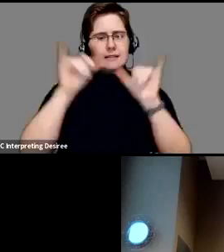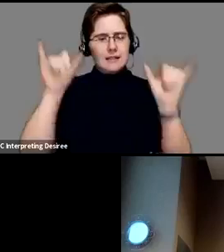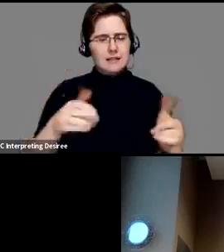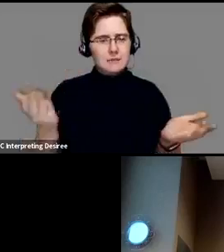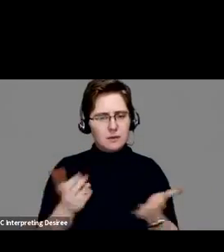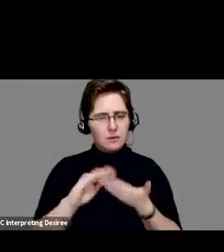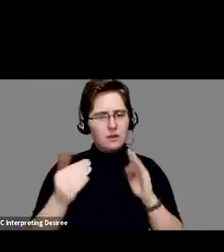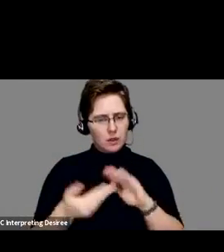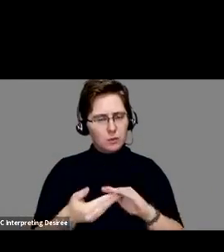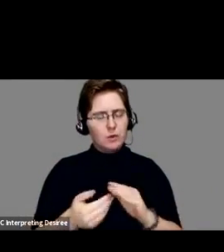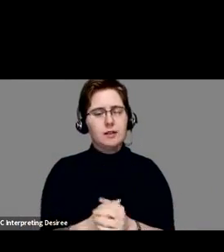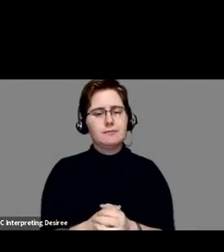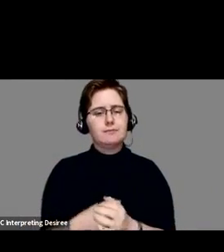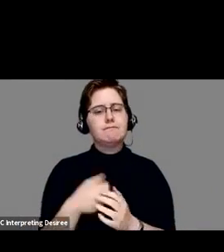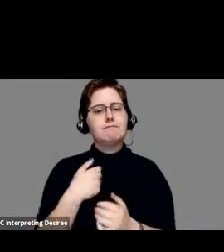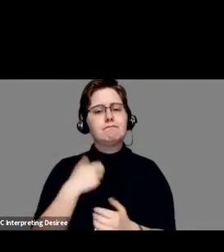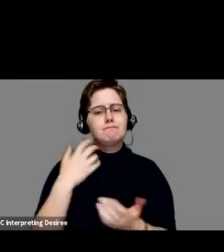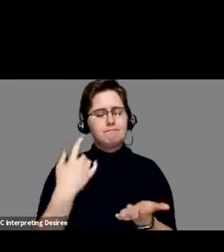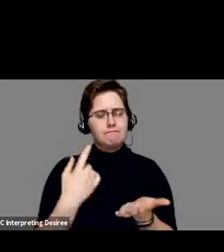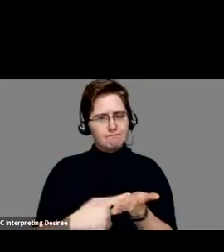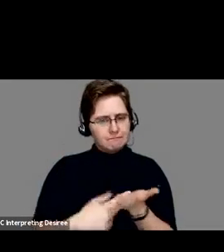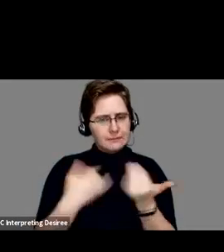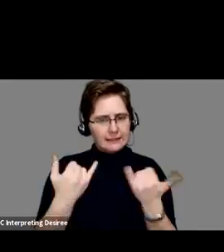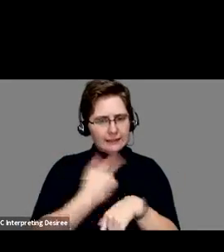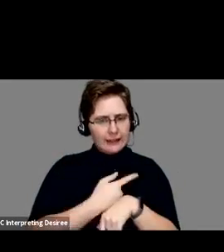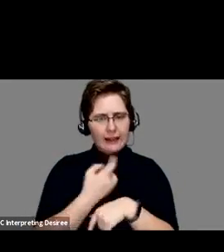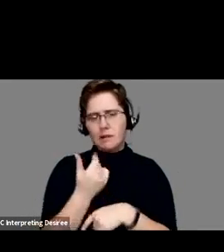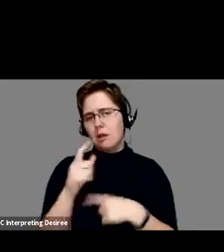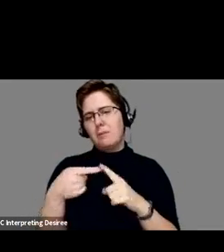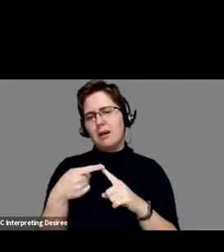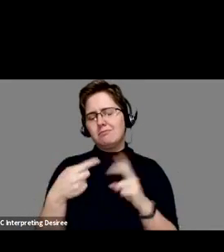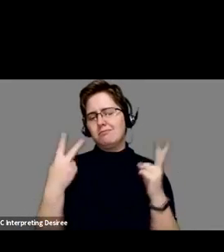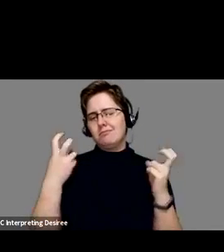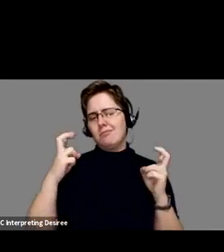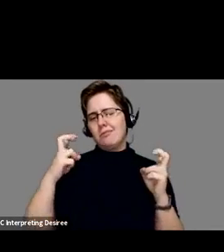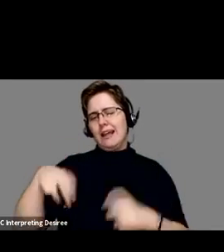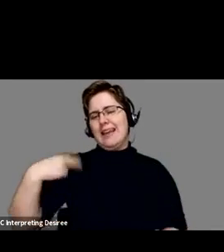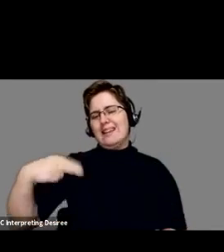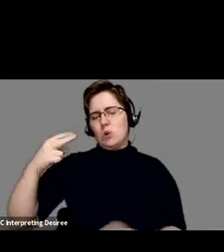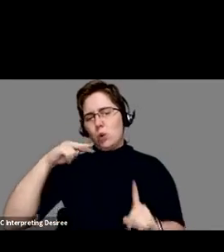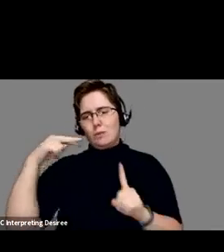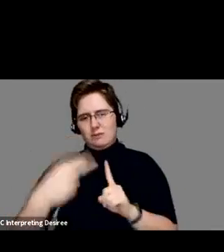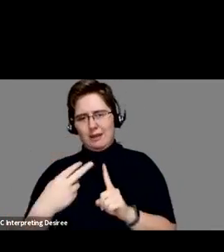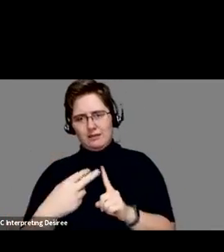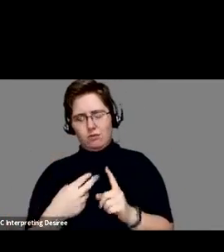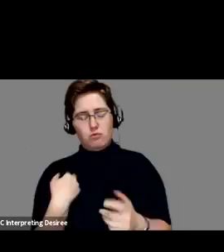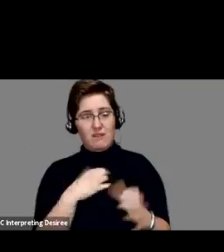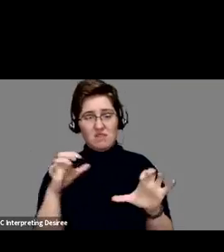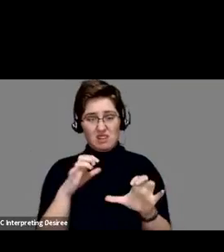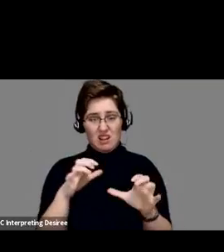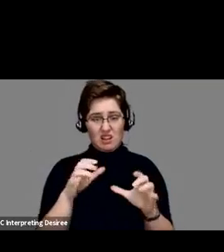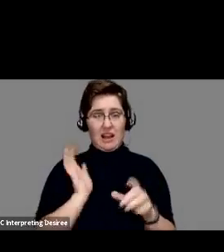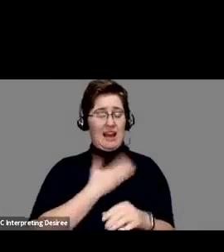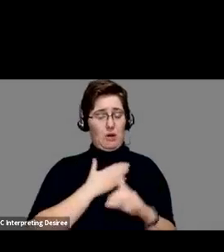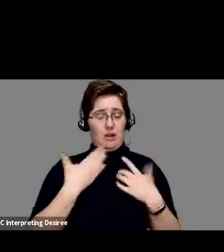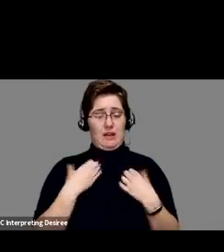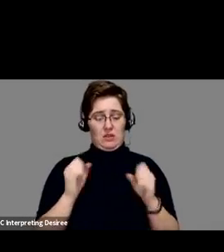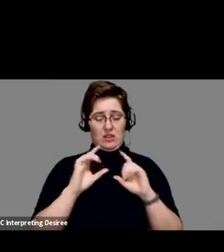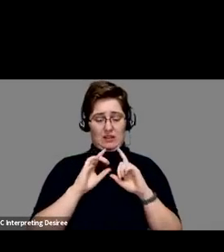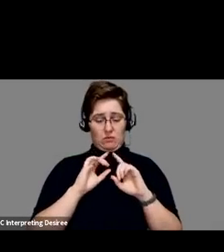community. I'm going to talk a little bit about the historical perspective of COVID and what we've done as a healthcare organization.